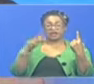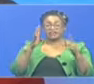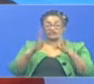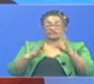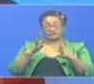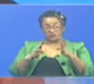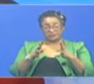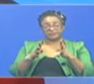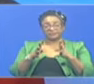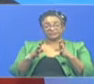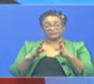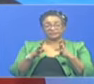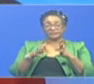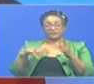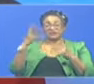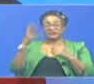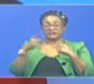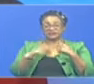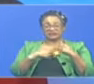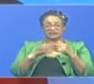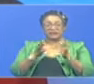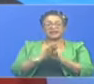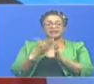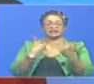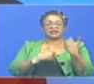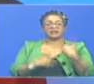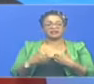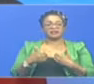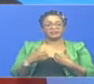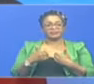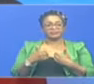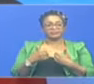Kawangware, and Starehe.